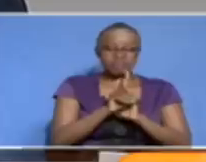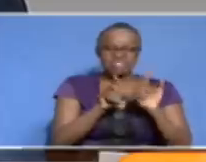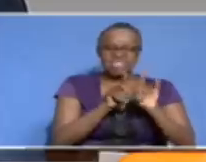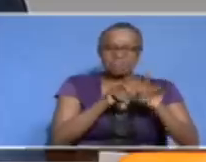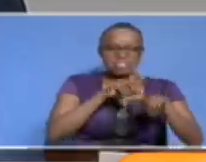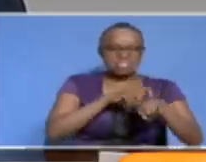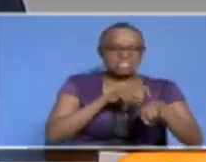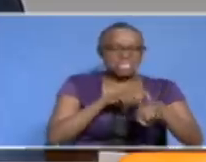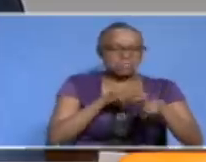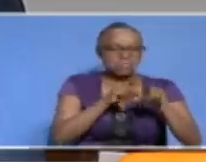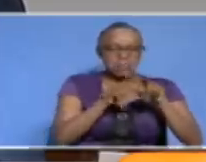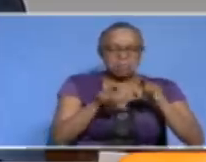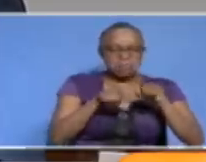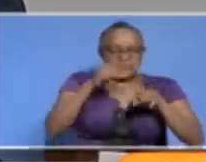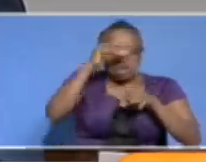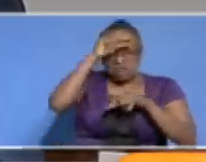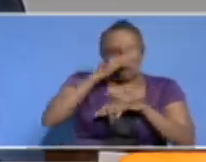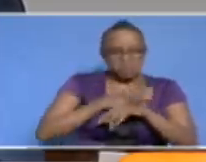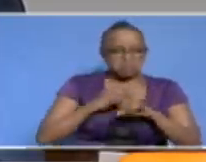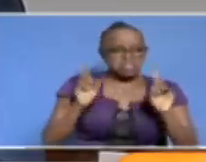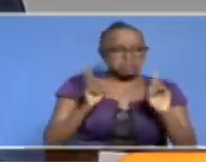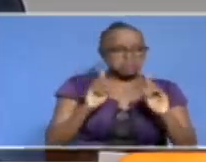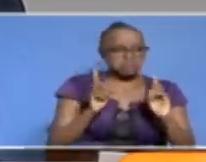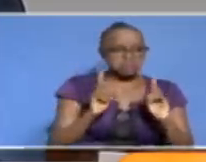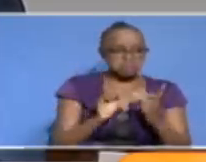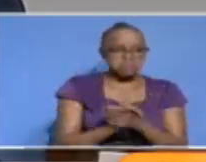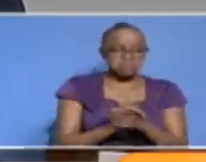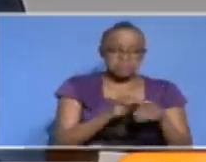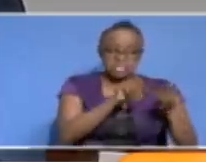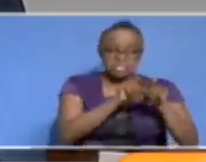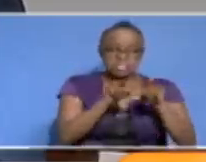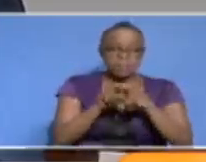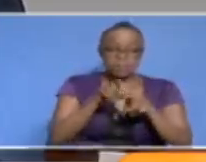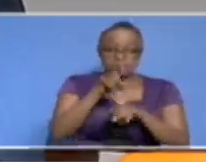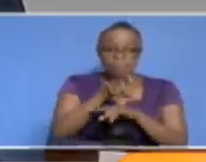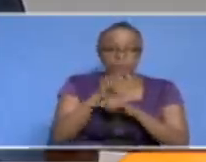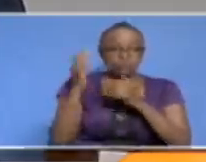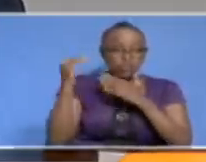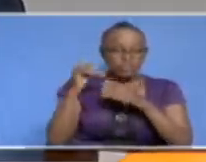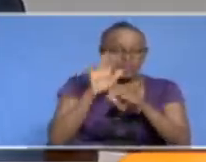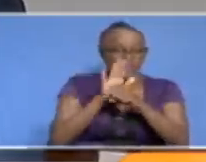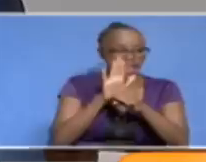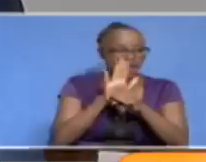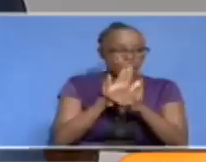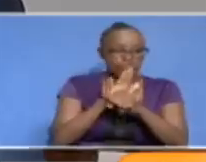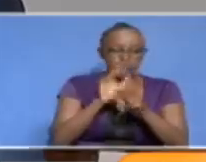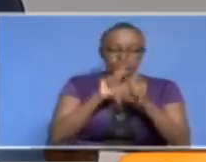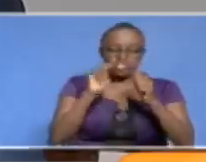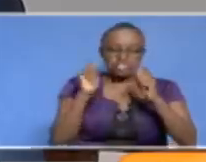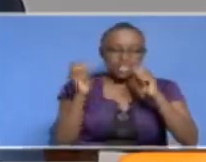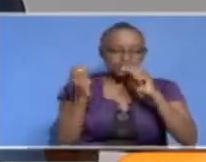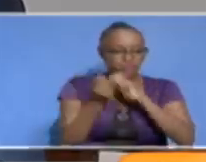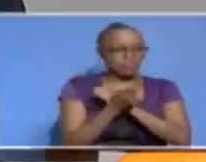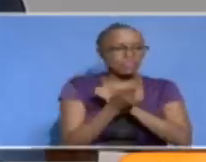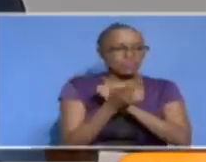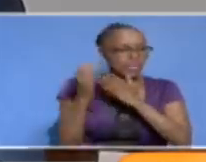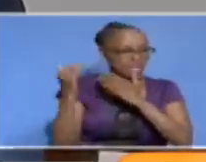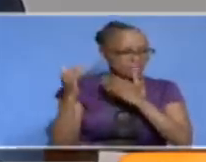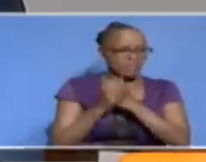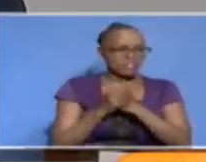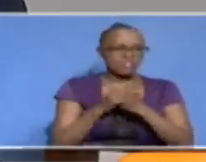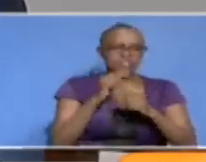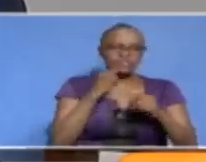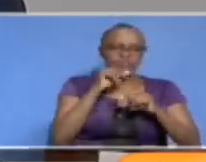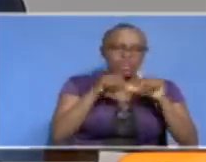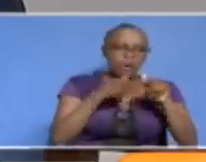during my administration. And you should expect a lot of transformation in terms